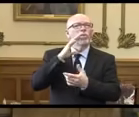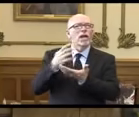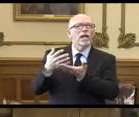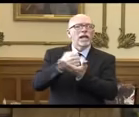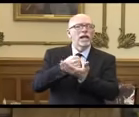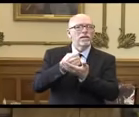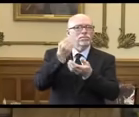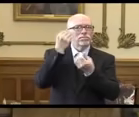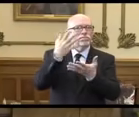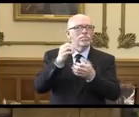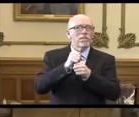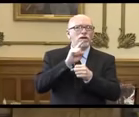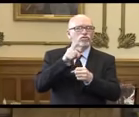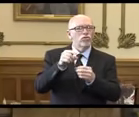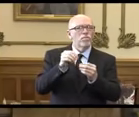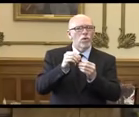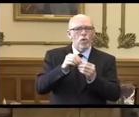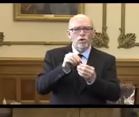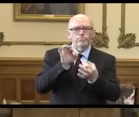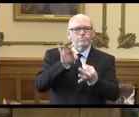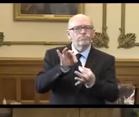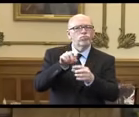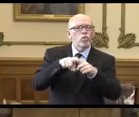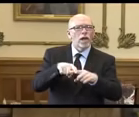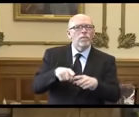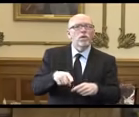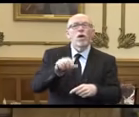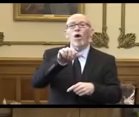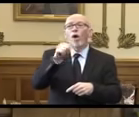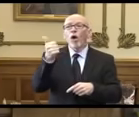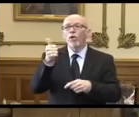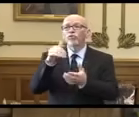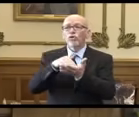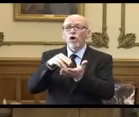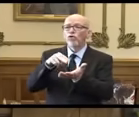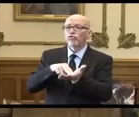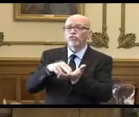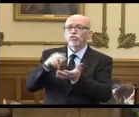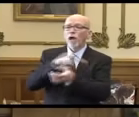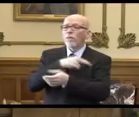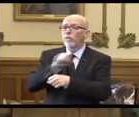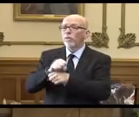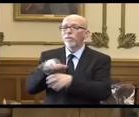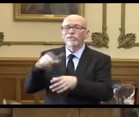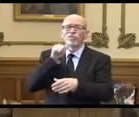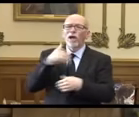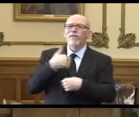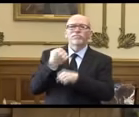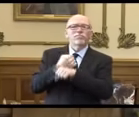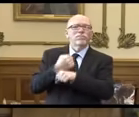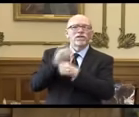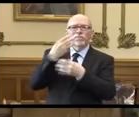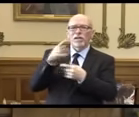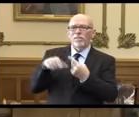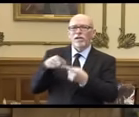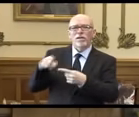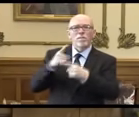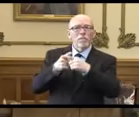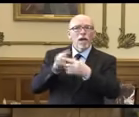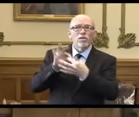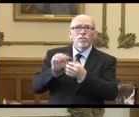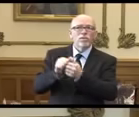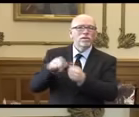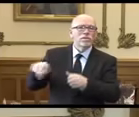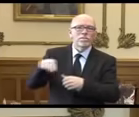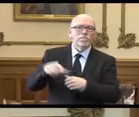it the most reliable. In terms of other healthcare professionals, I don't have any data or any information on positivity related to them.